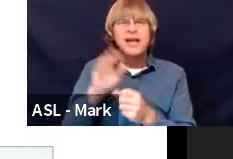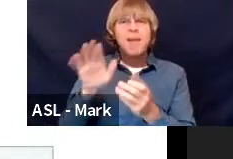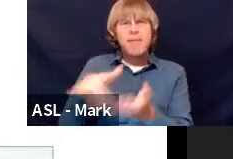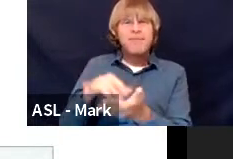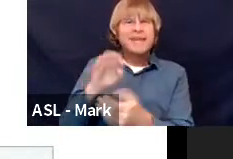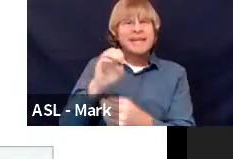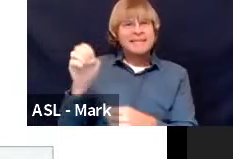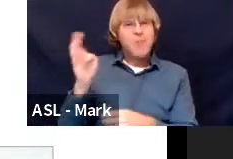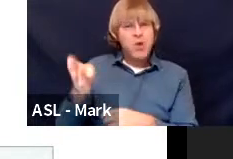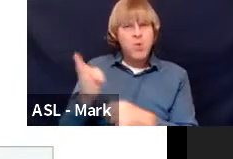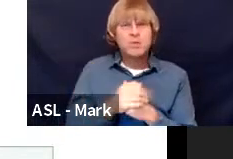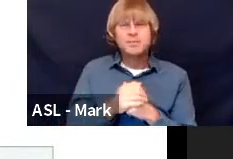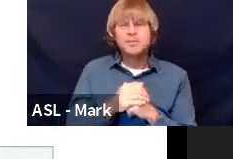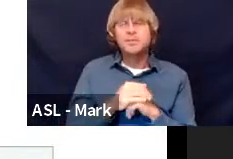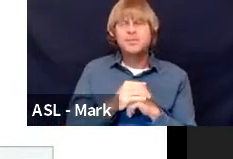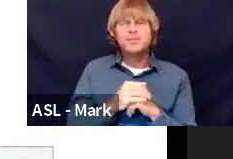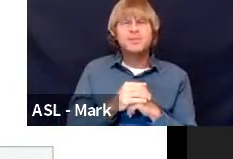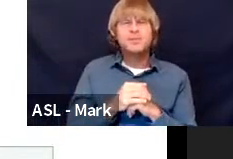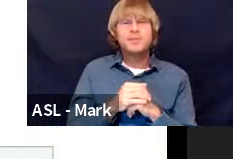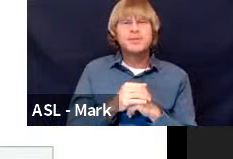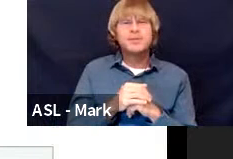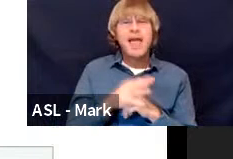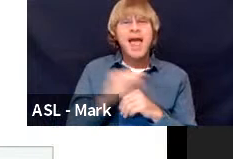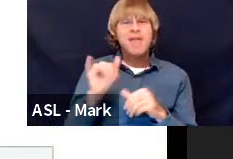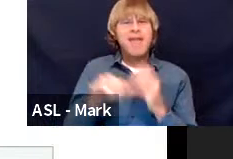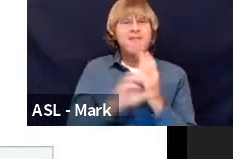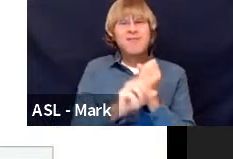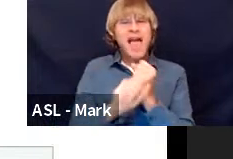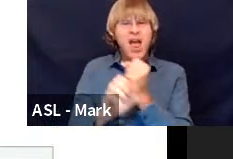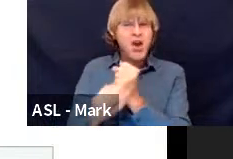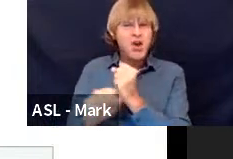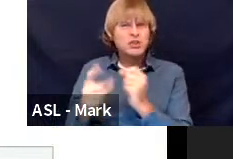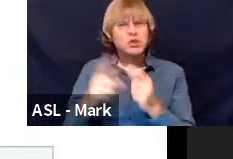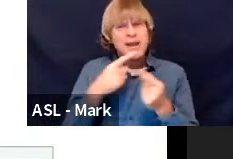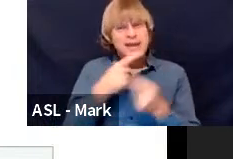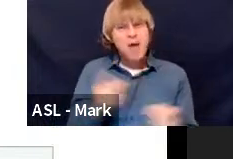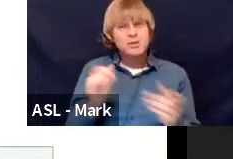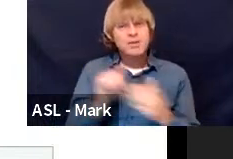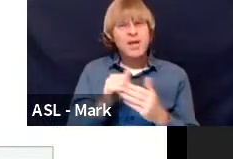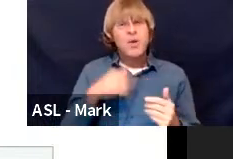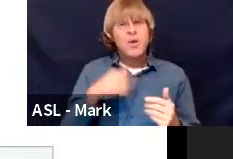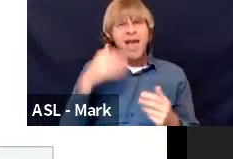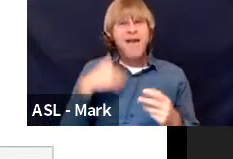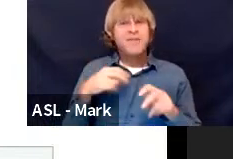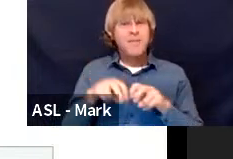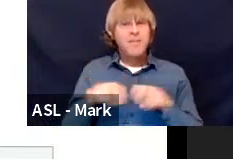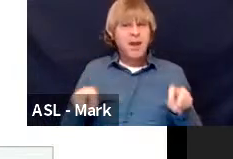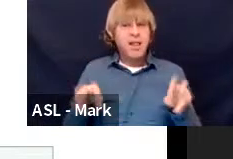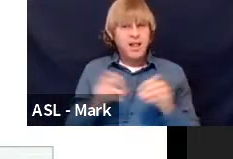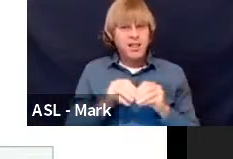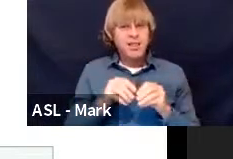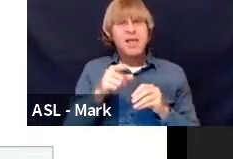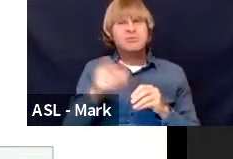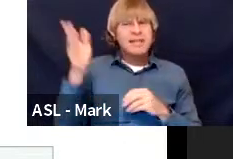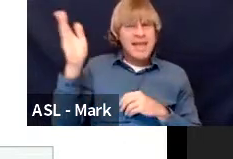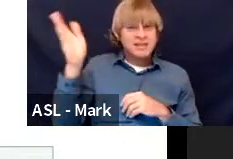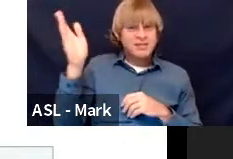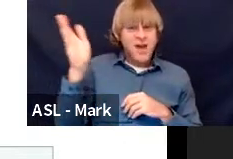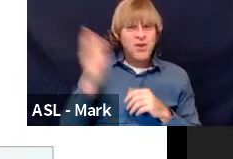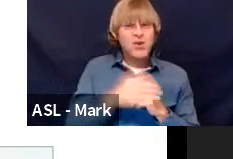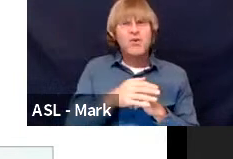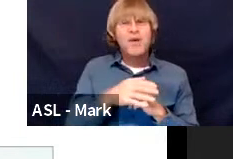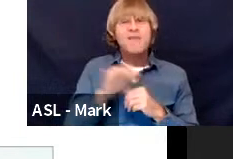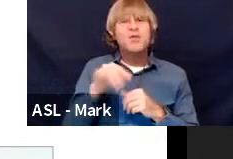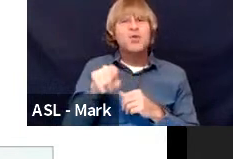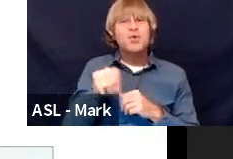Baltimore. And a flyer just to announce that we were gonna have a panel with him as a guest of honor, with three other